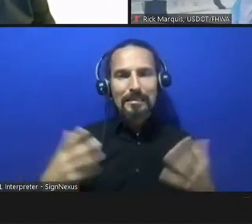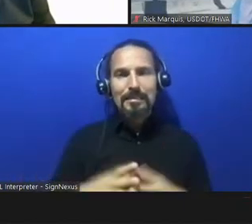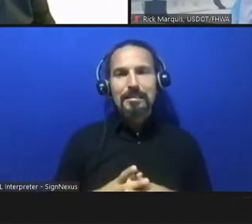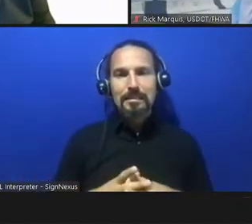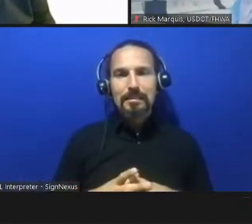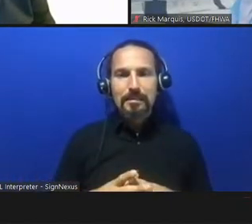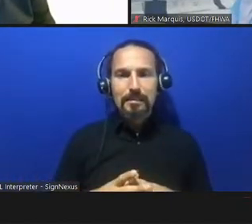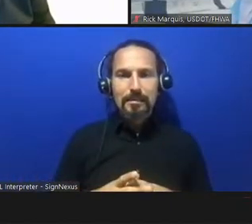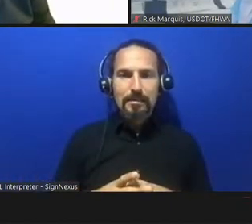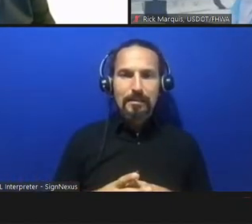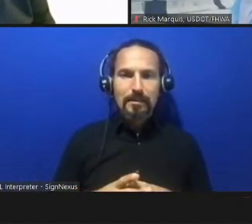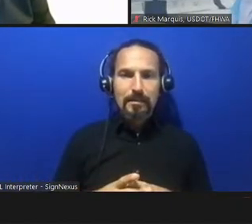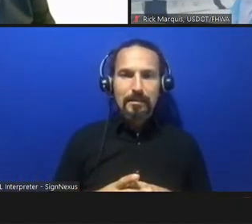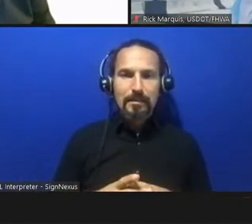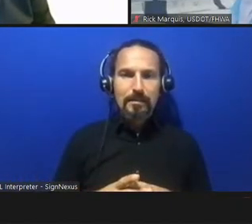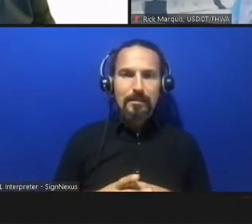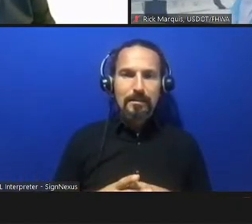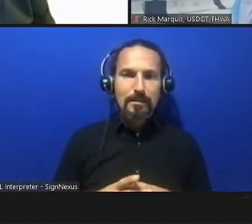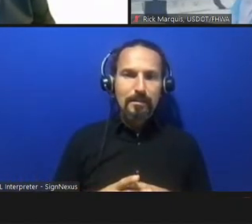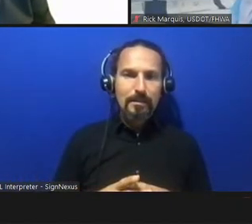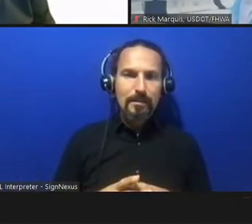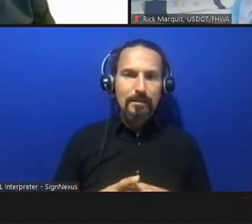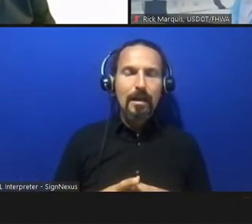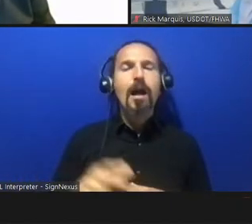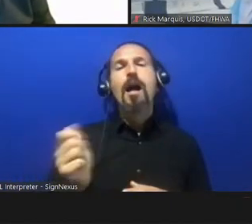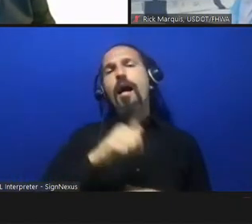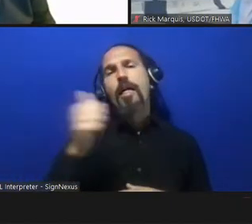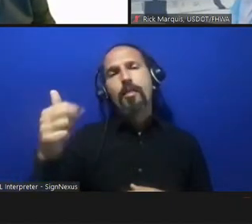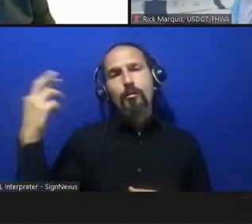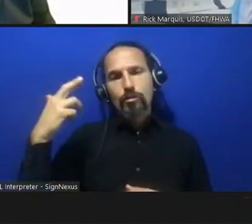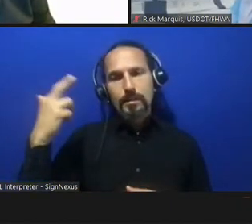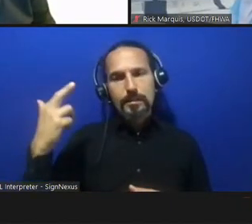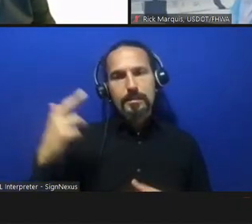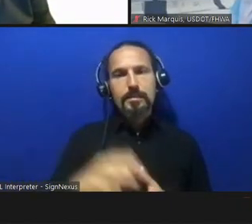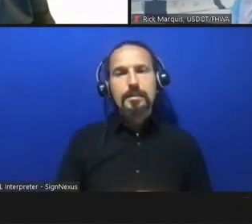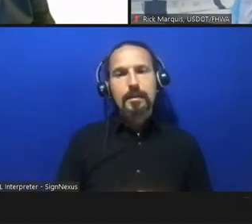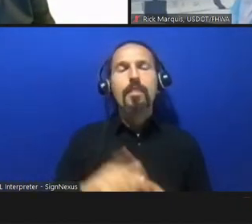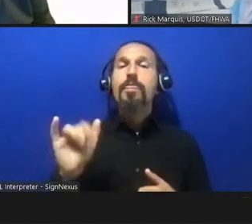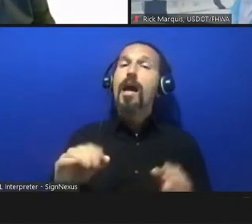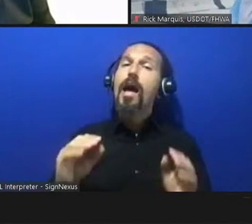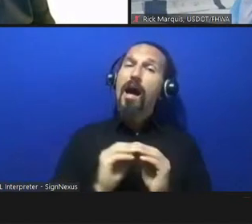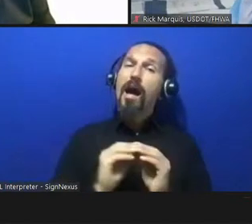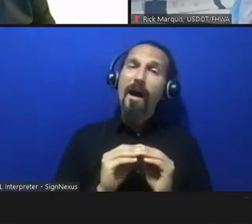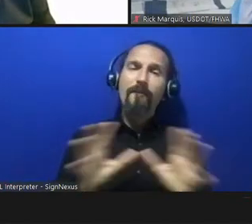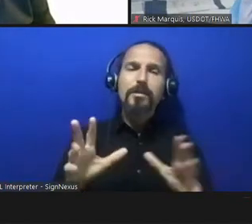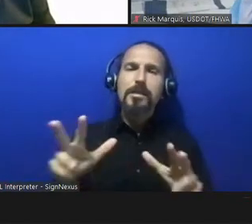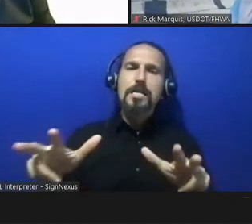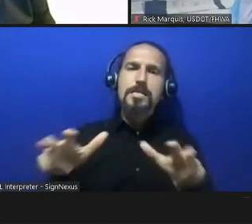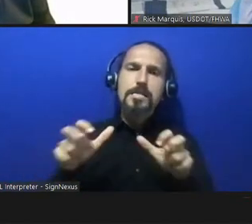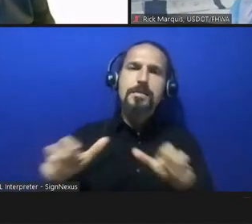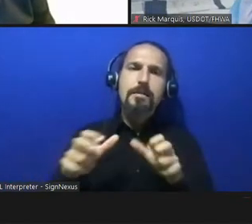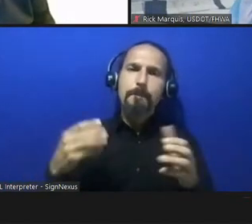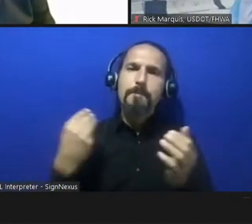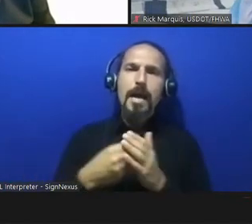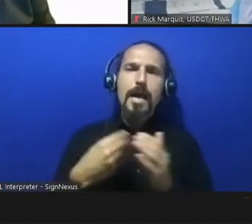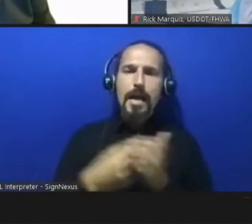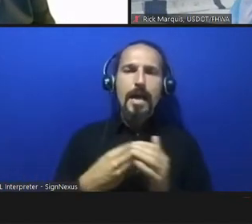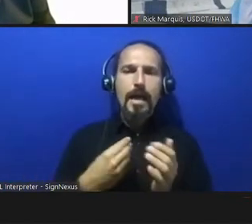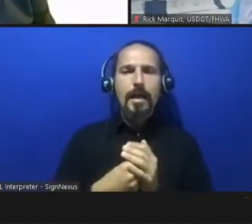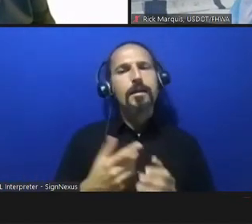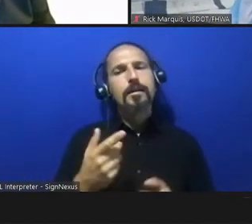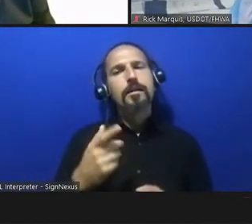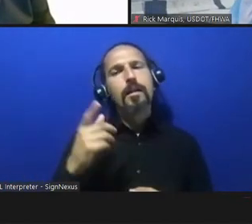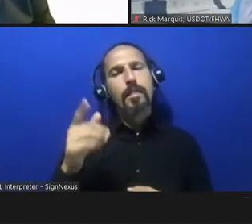um second reason this is obviously a money grab is that you think that the